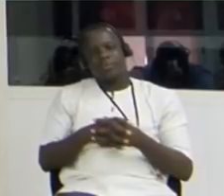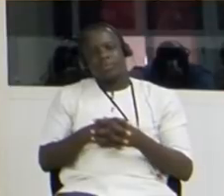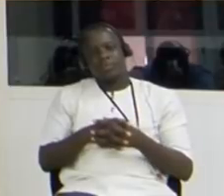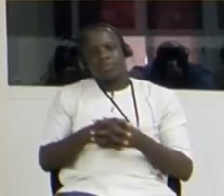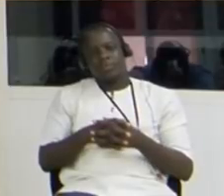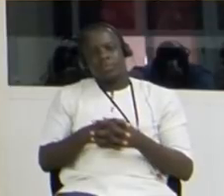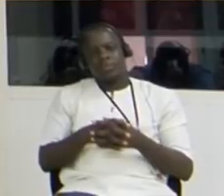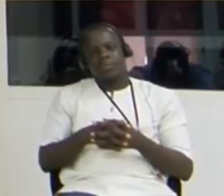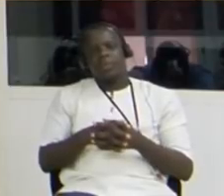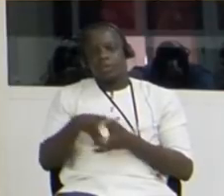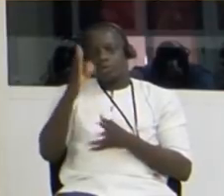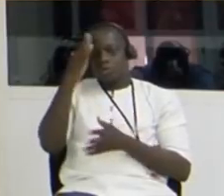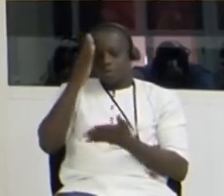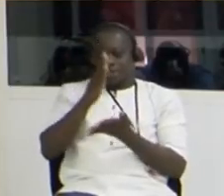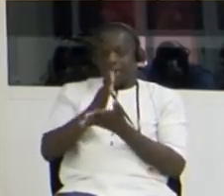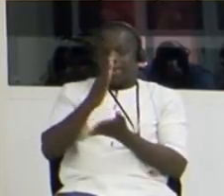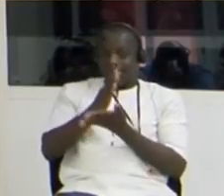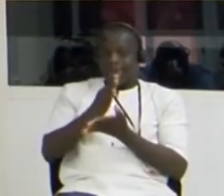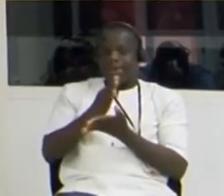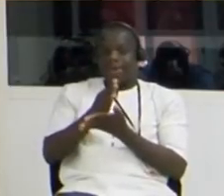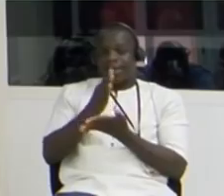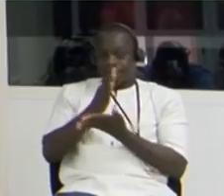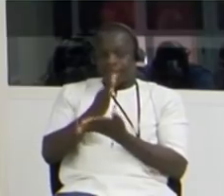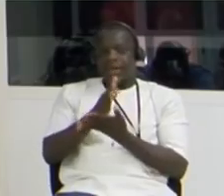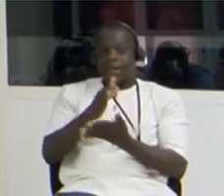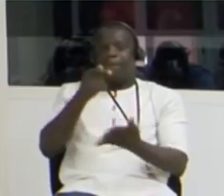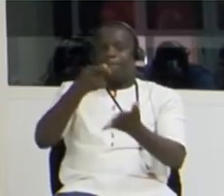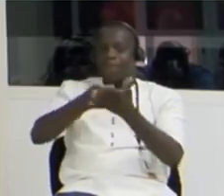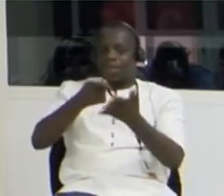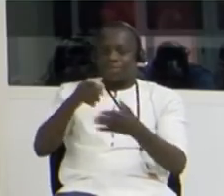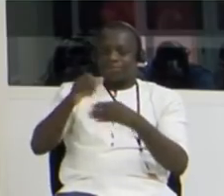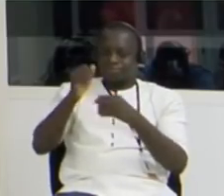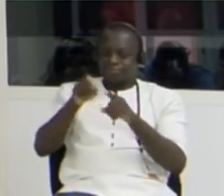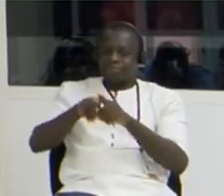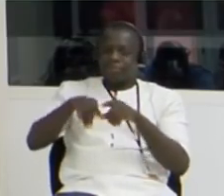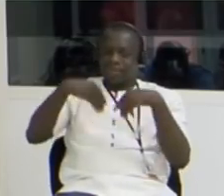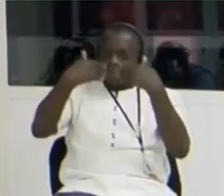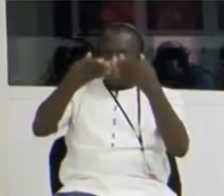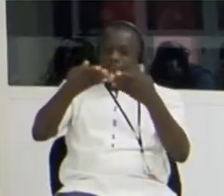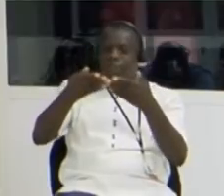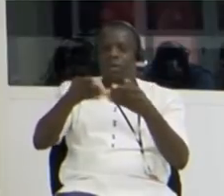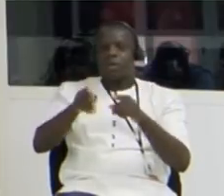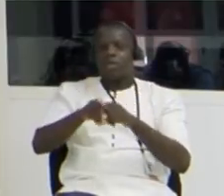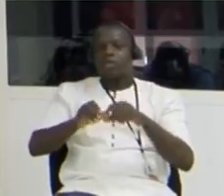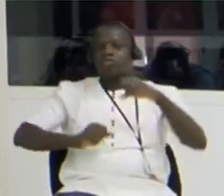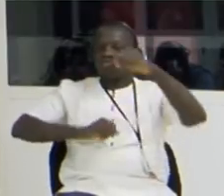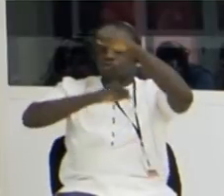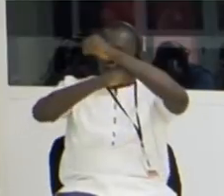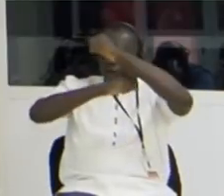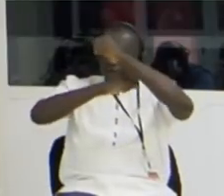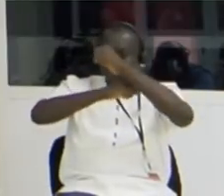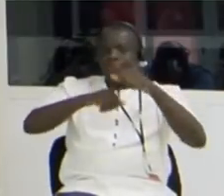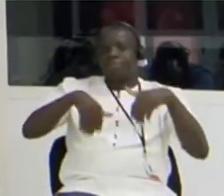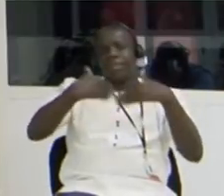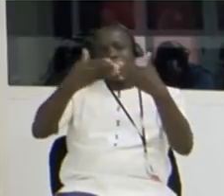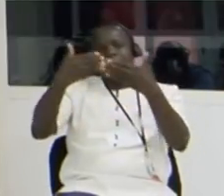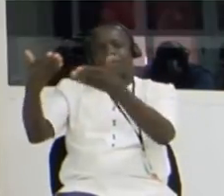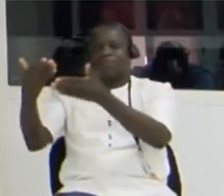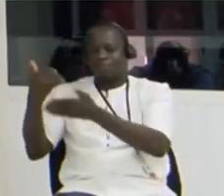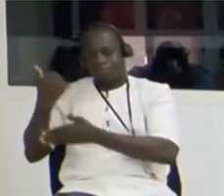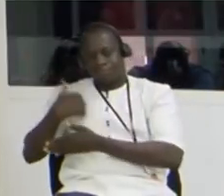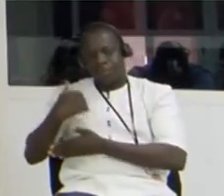as I said, the main prize for the pageant is the scholarships that are awarded.